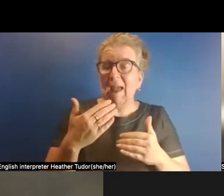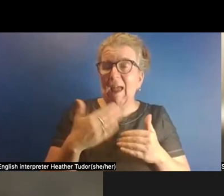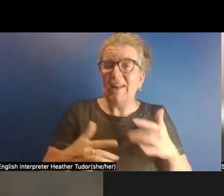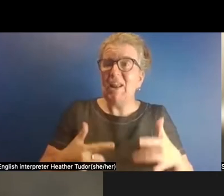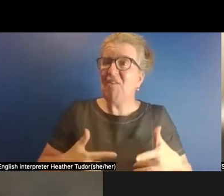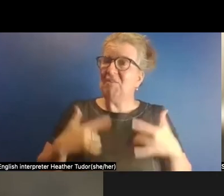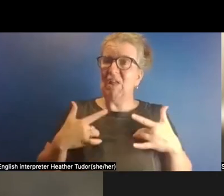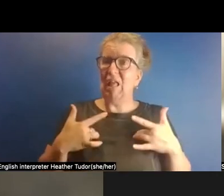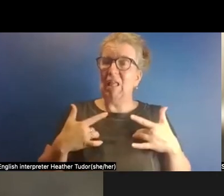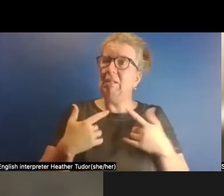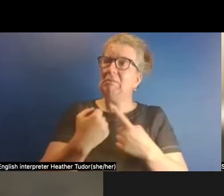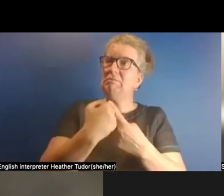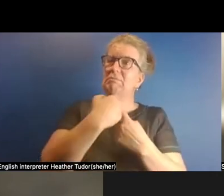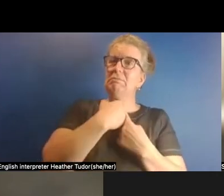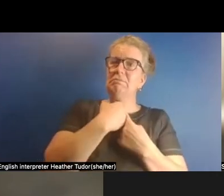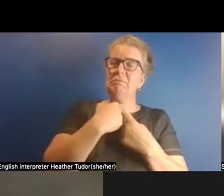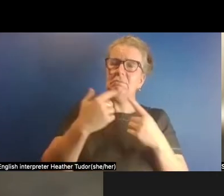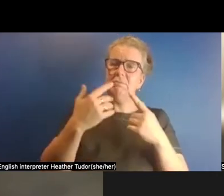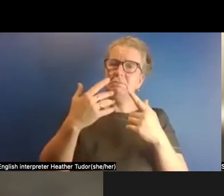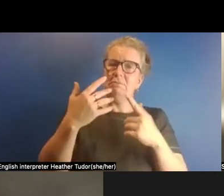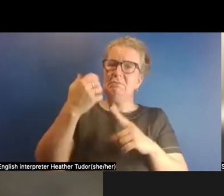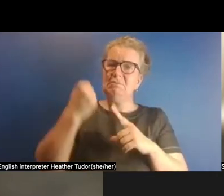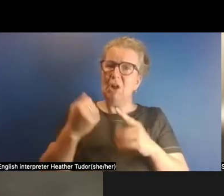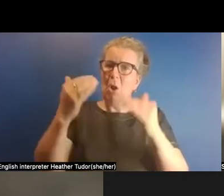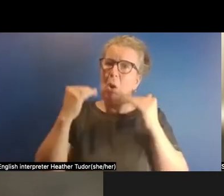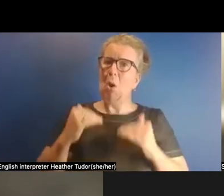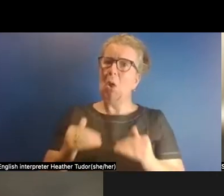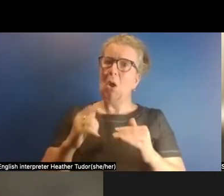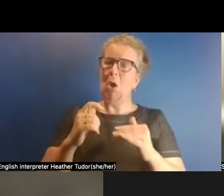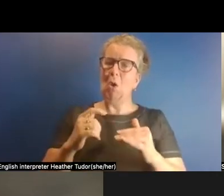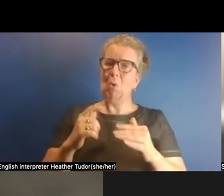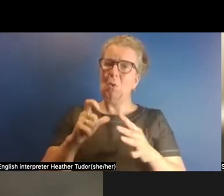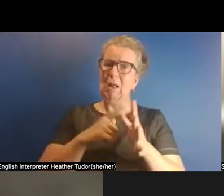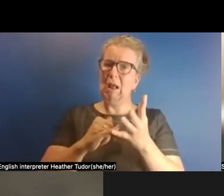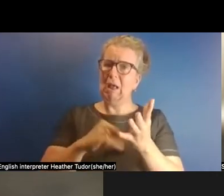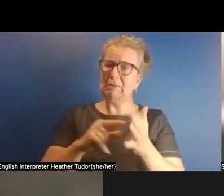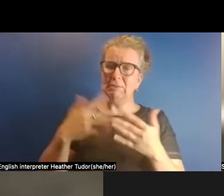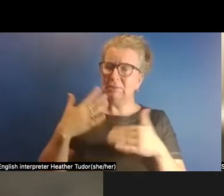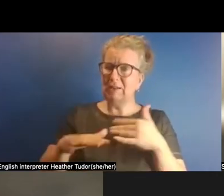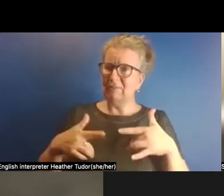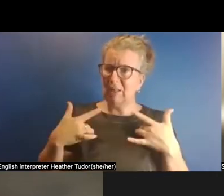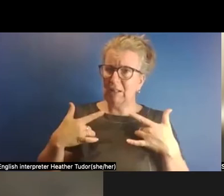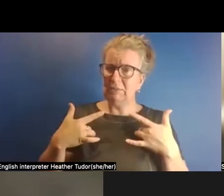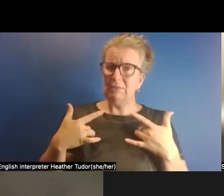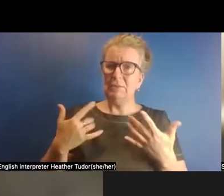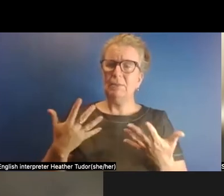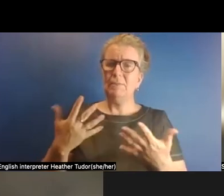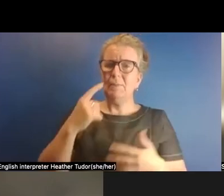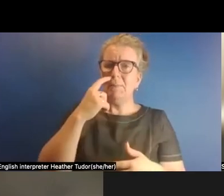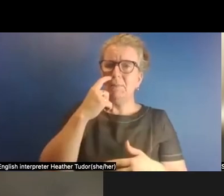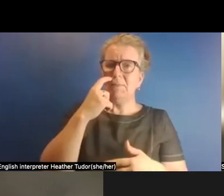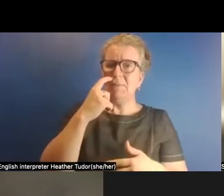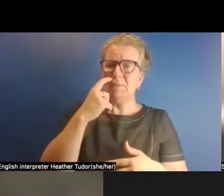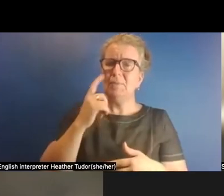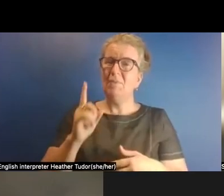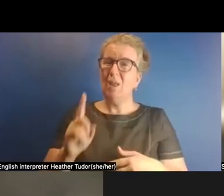caste. But it was things like people of lower caste would have to take off their shoes when walking past someone